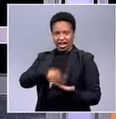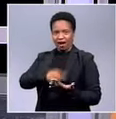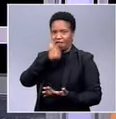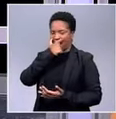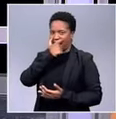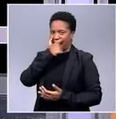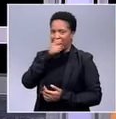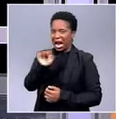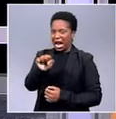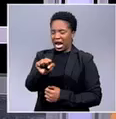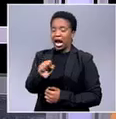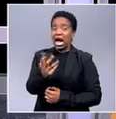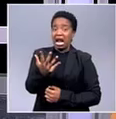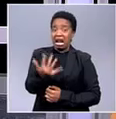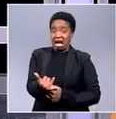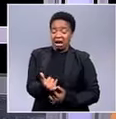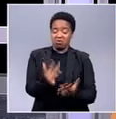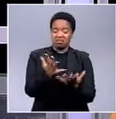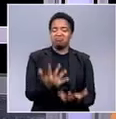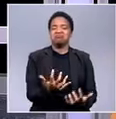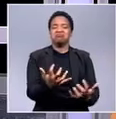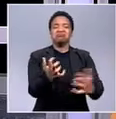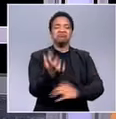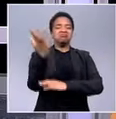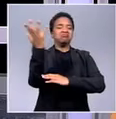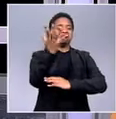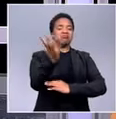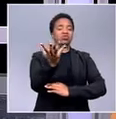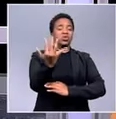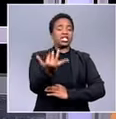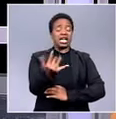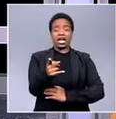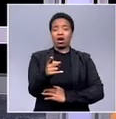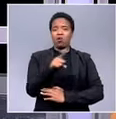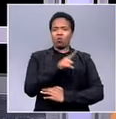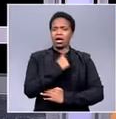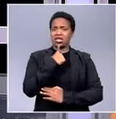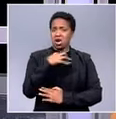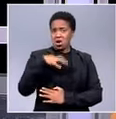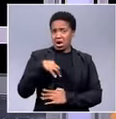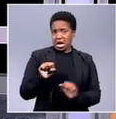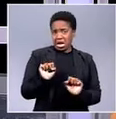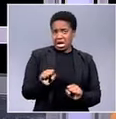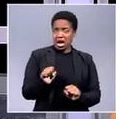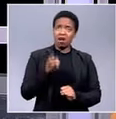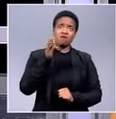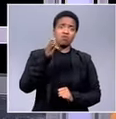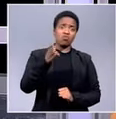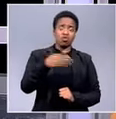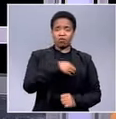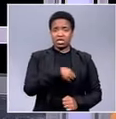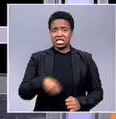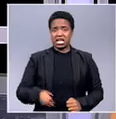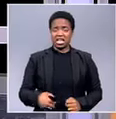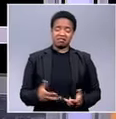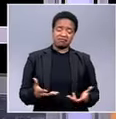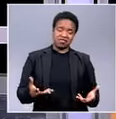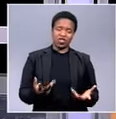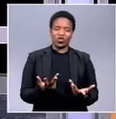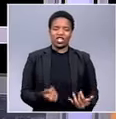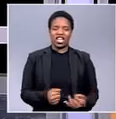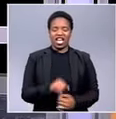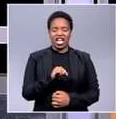recall Daisy Ngedle wrote a letter to Cyril Ramaphosa asking if a girl could be president. Well, today, Daisy had a few things to say at the